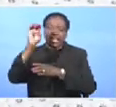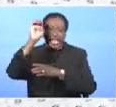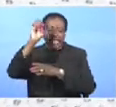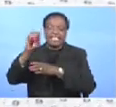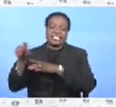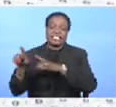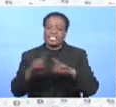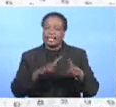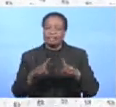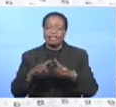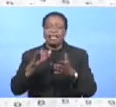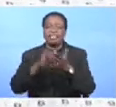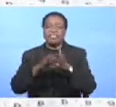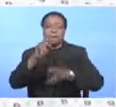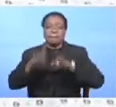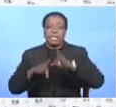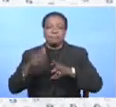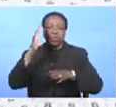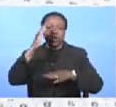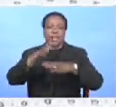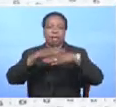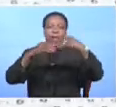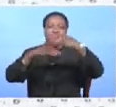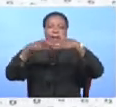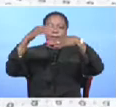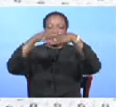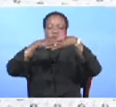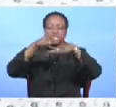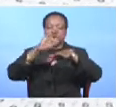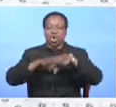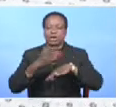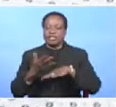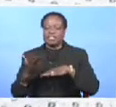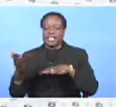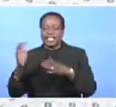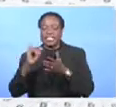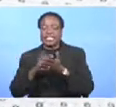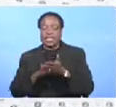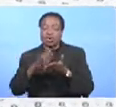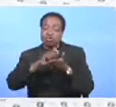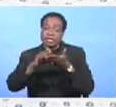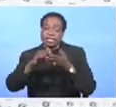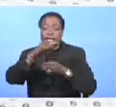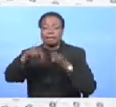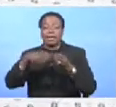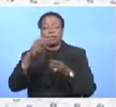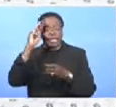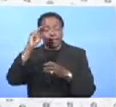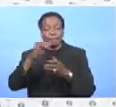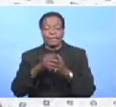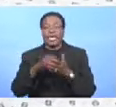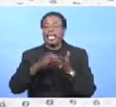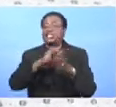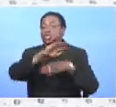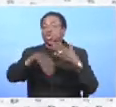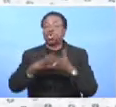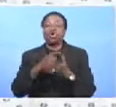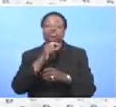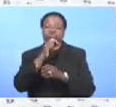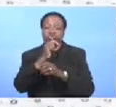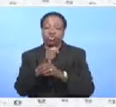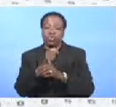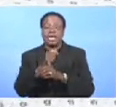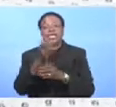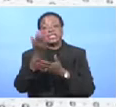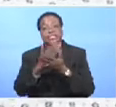people to be able to build on the things that he would have, that have been written about him, that are all true. And they may be good,